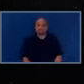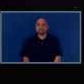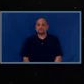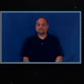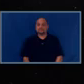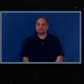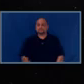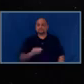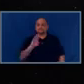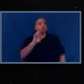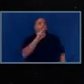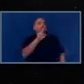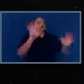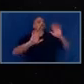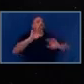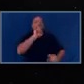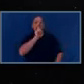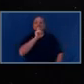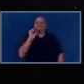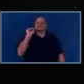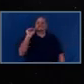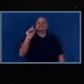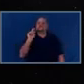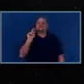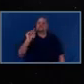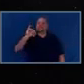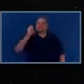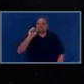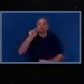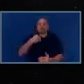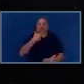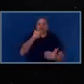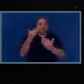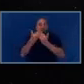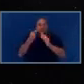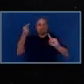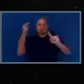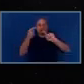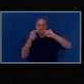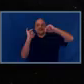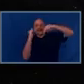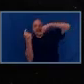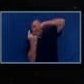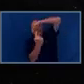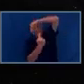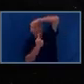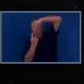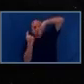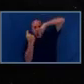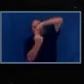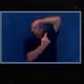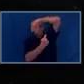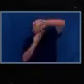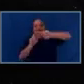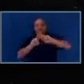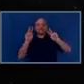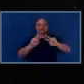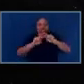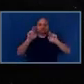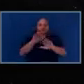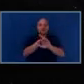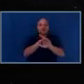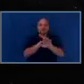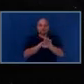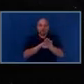it? Sure. Okay. Yeah. Jason's making an excellent point. So the spin is very, very slow. It's a very gentle